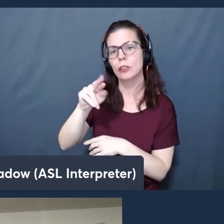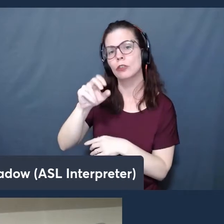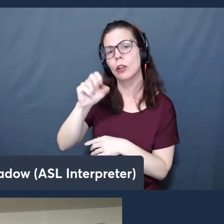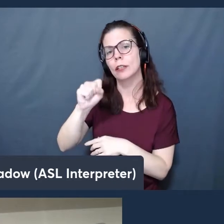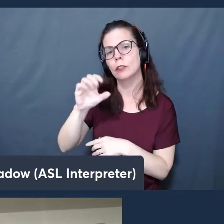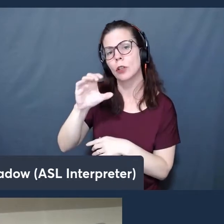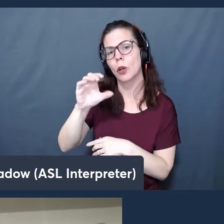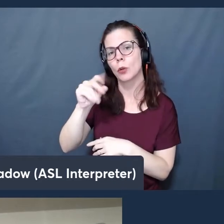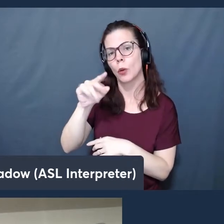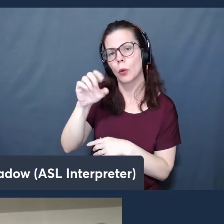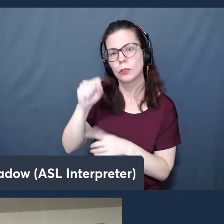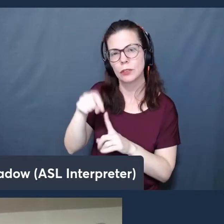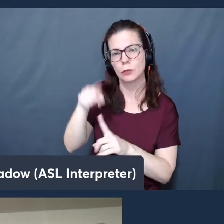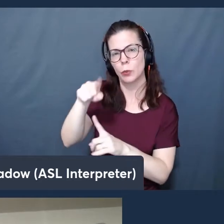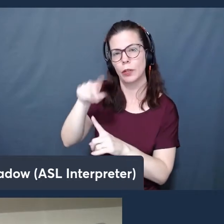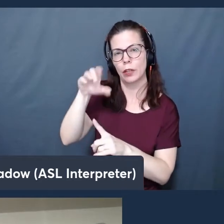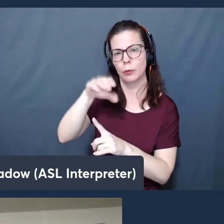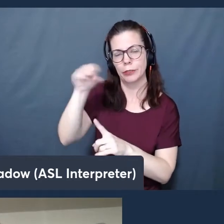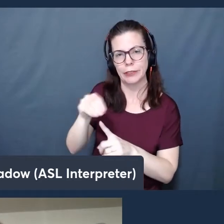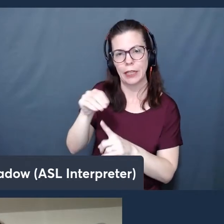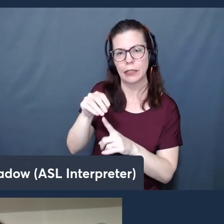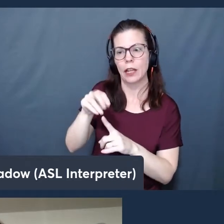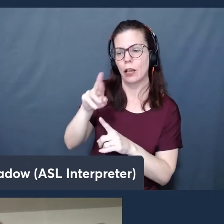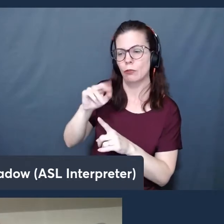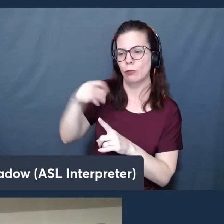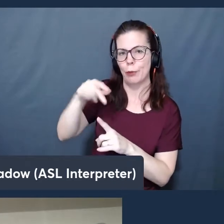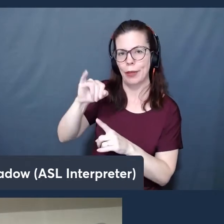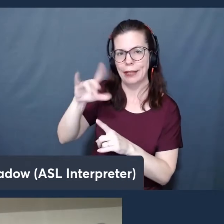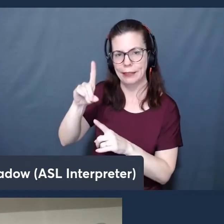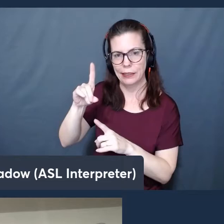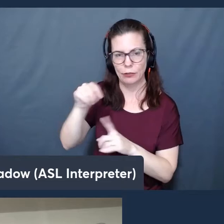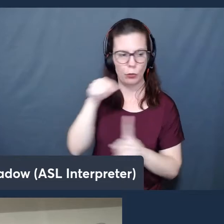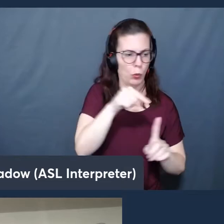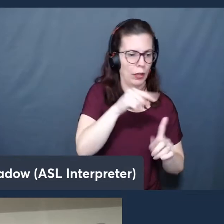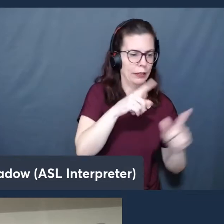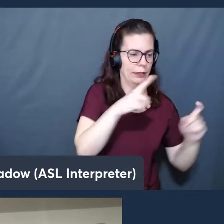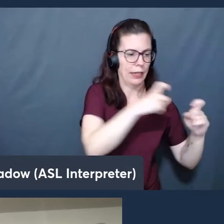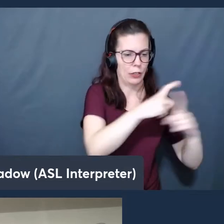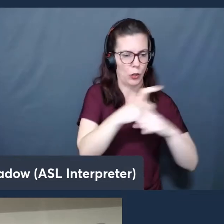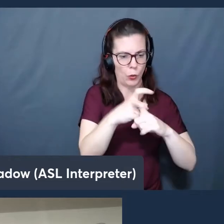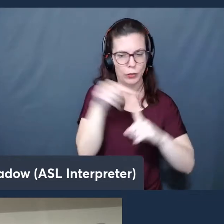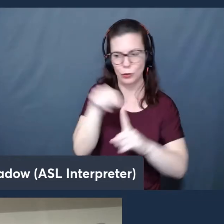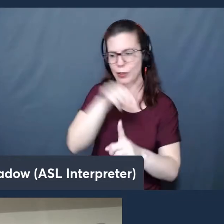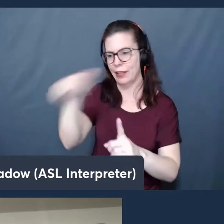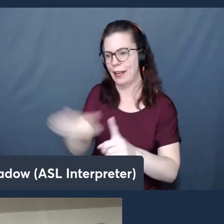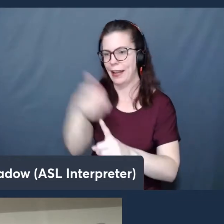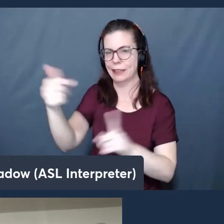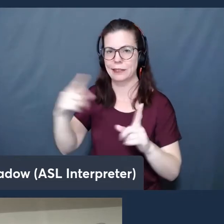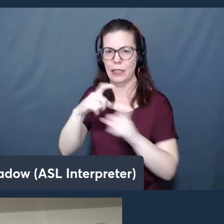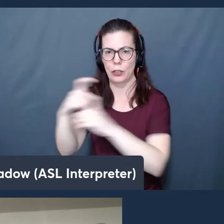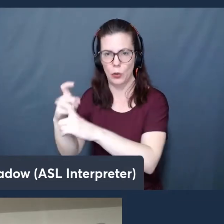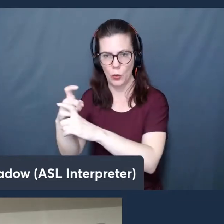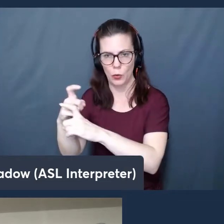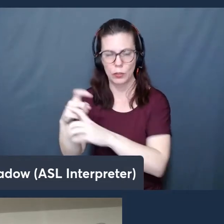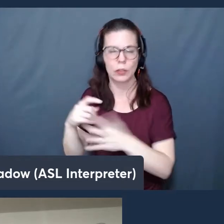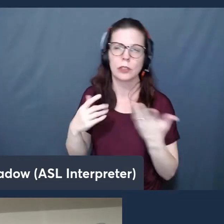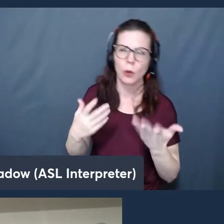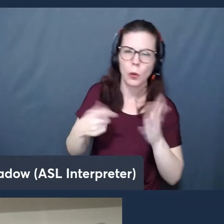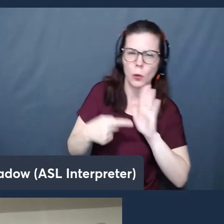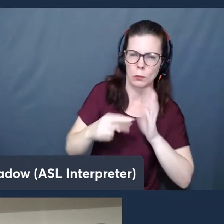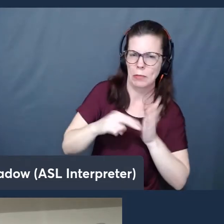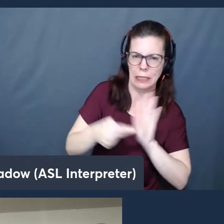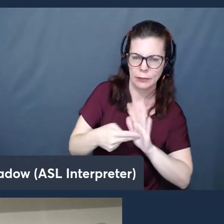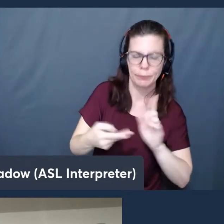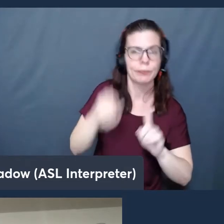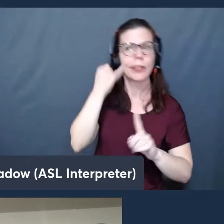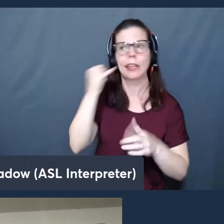RAMP ID encodings from one encoding to the next. So what does Okay, that mean? If you've built a full audience